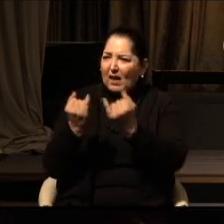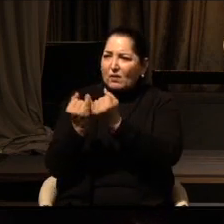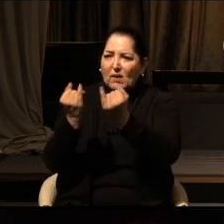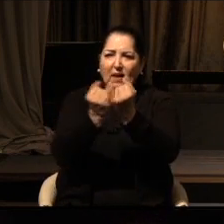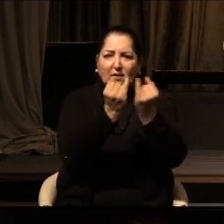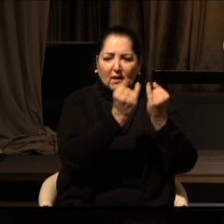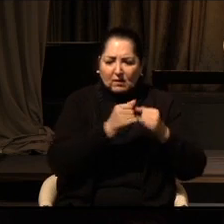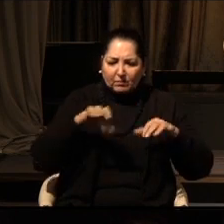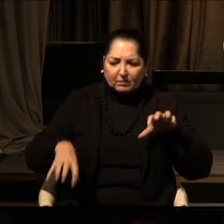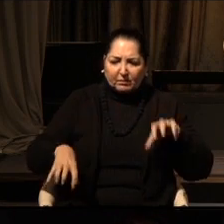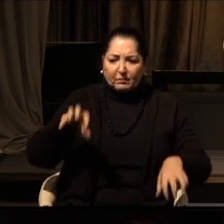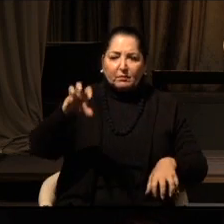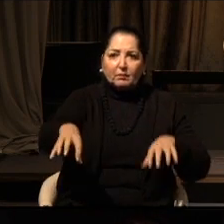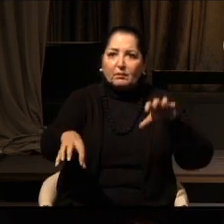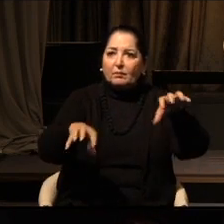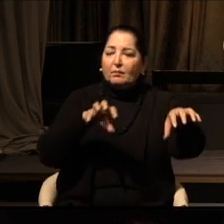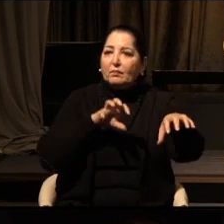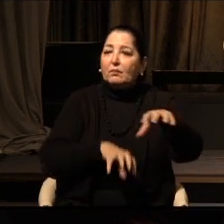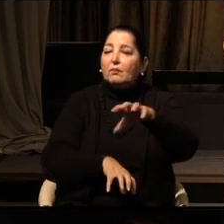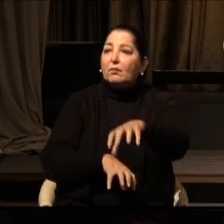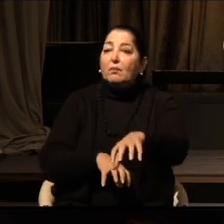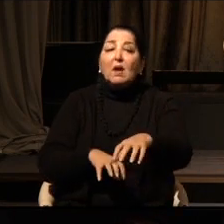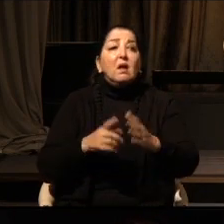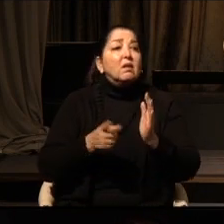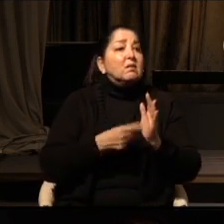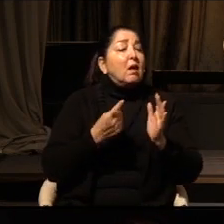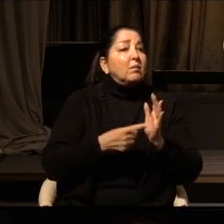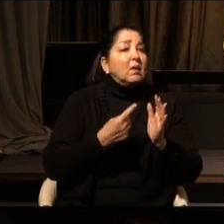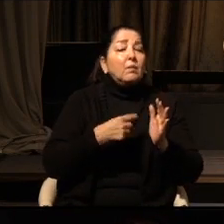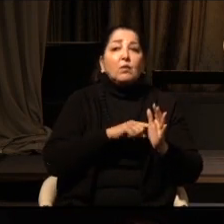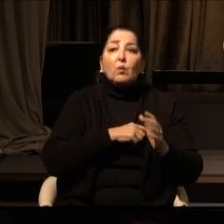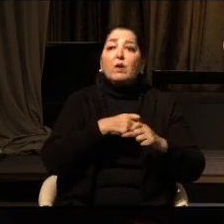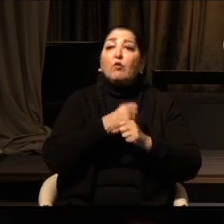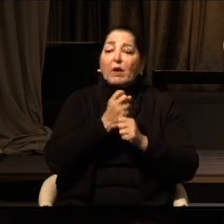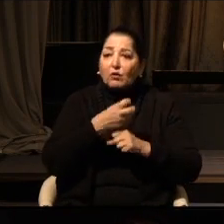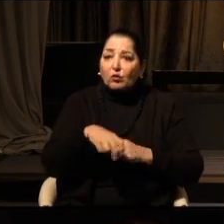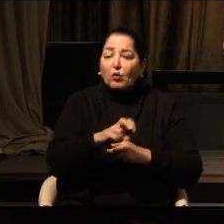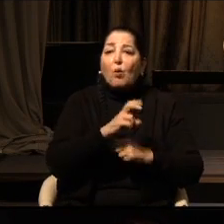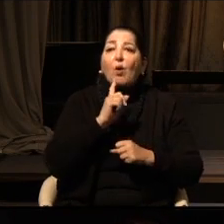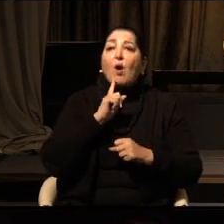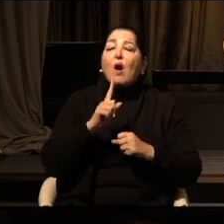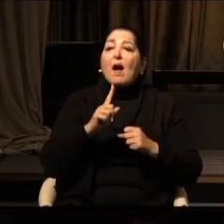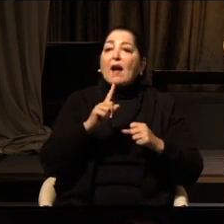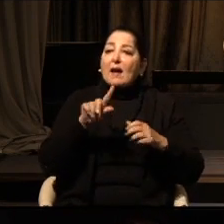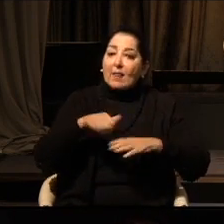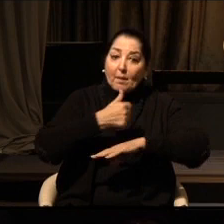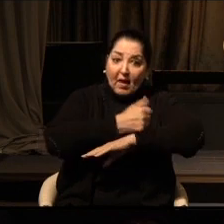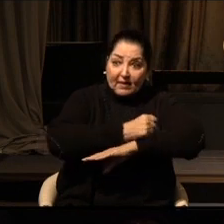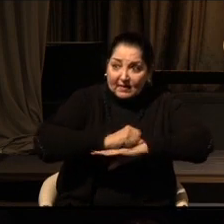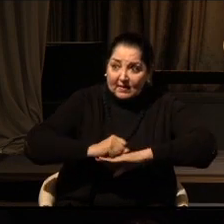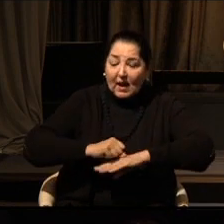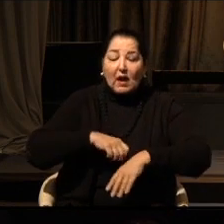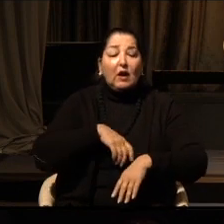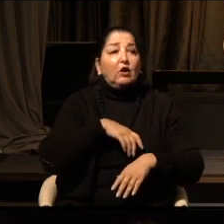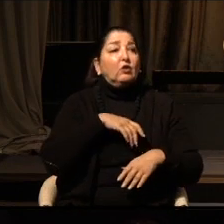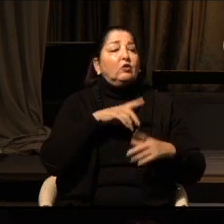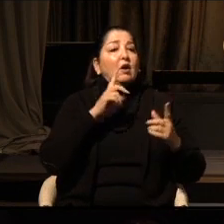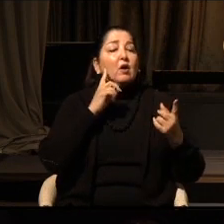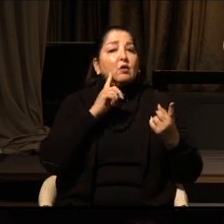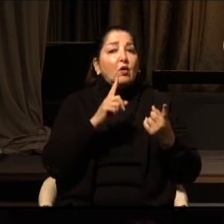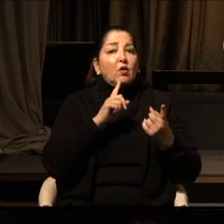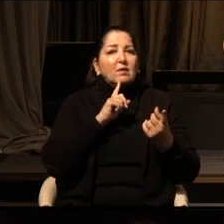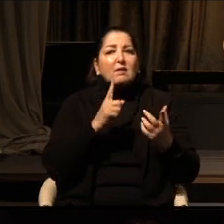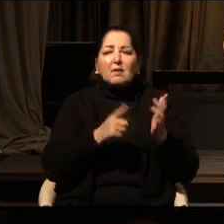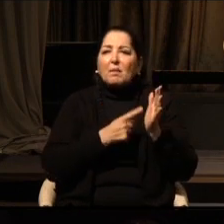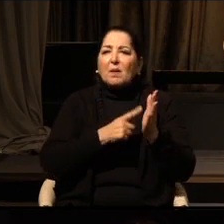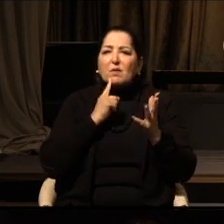to create shows, get them on tour, and get them on stage can become so restrictive that cross-genre